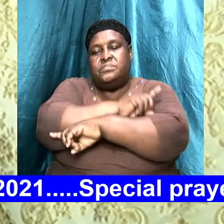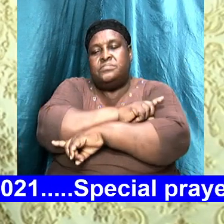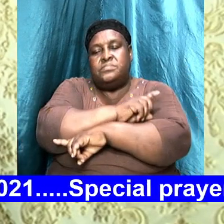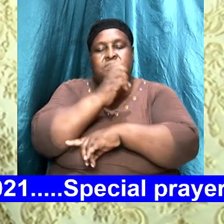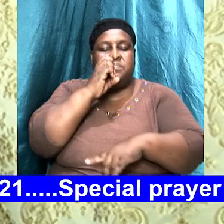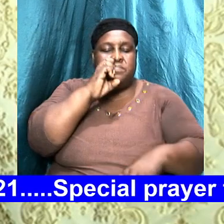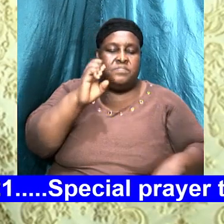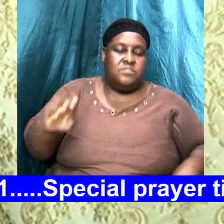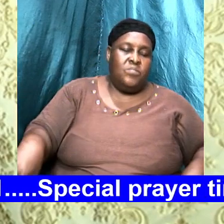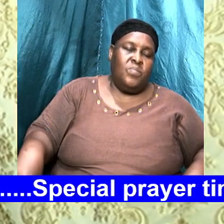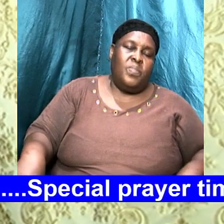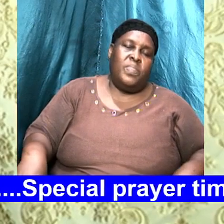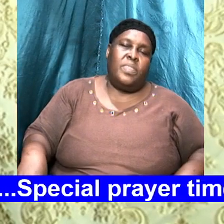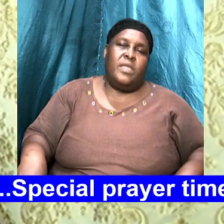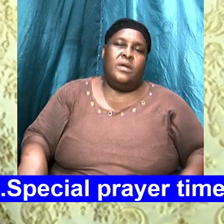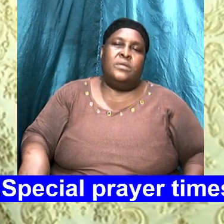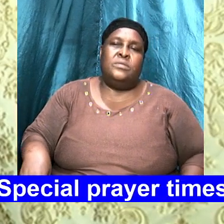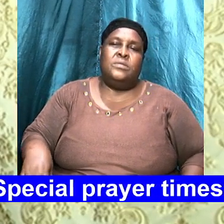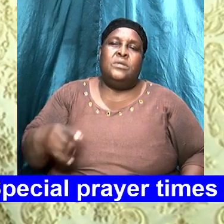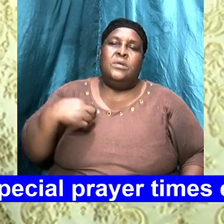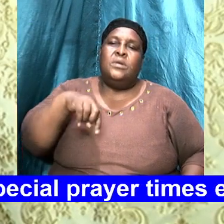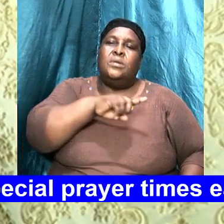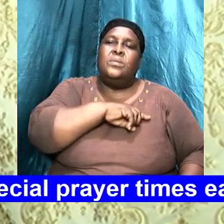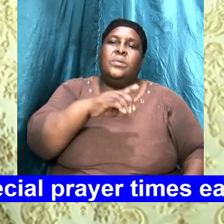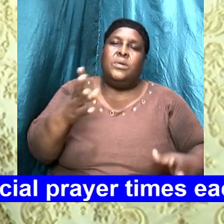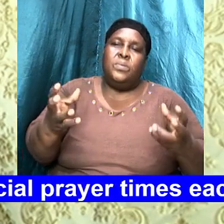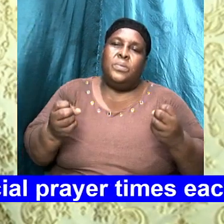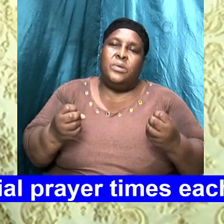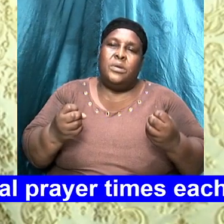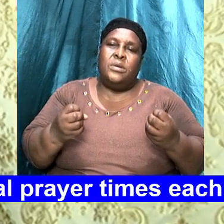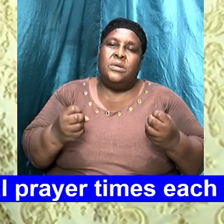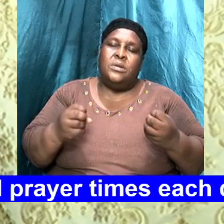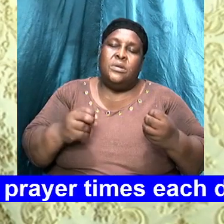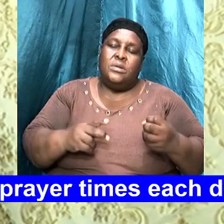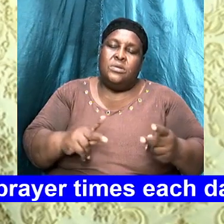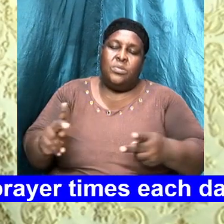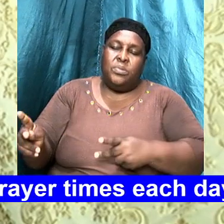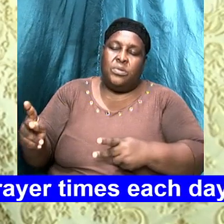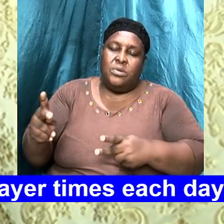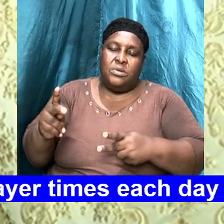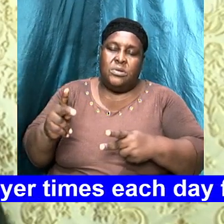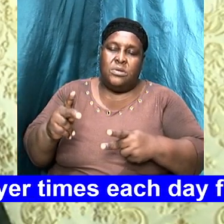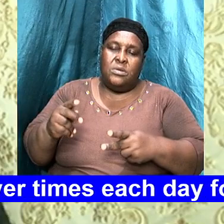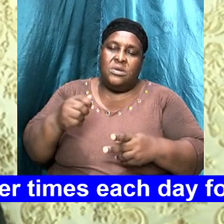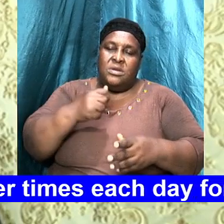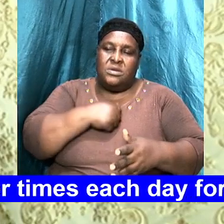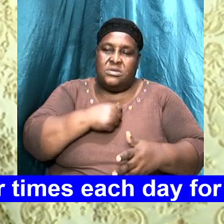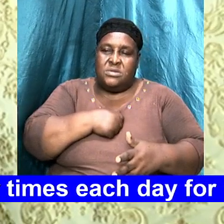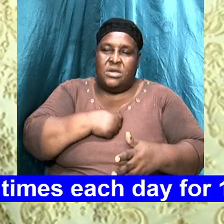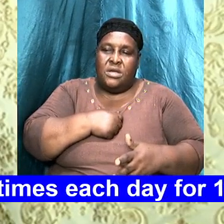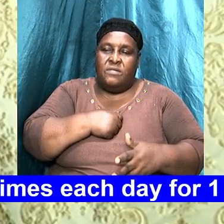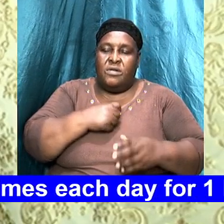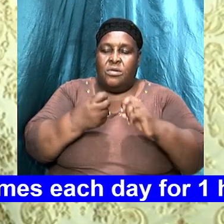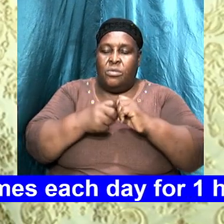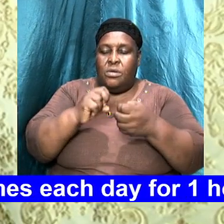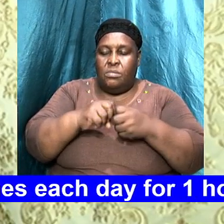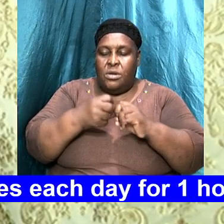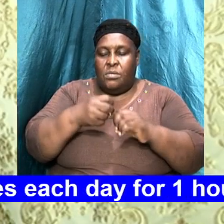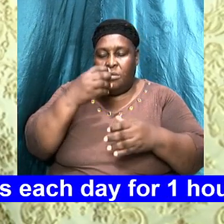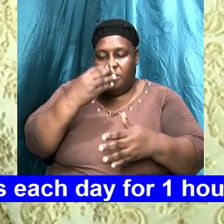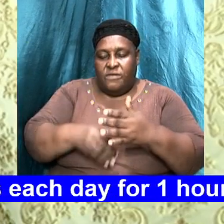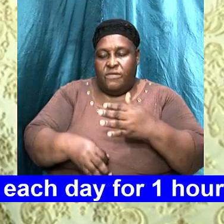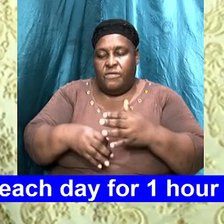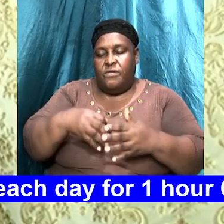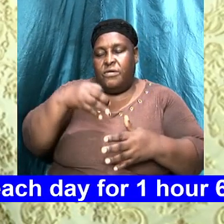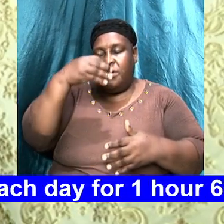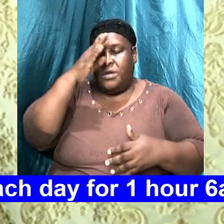evil amen and we want to just present ourselves to God present the issues before God and you know